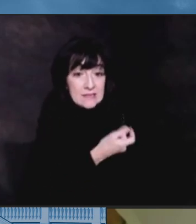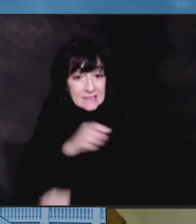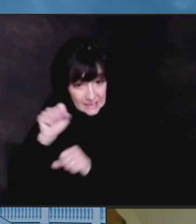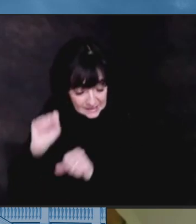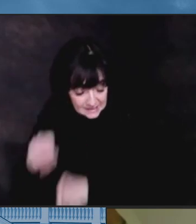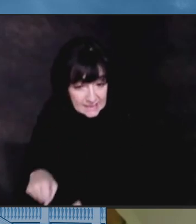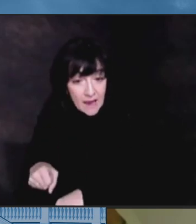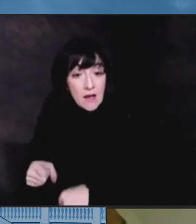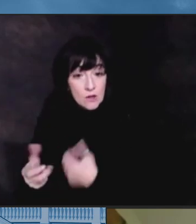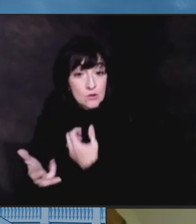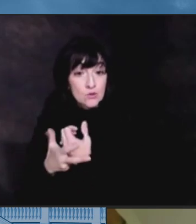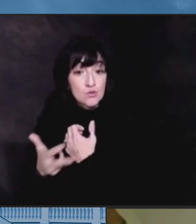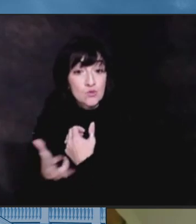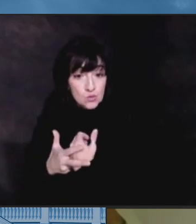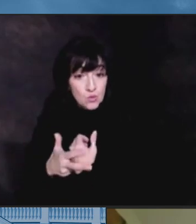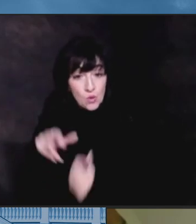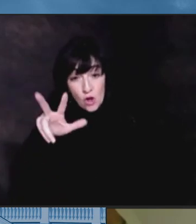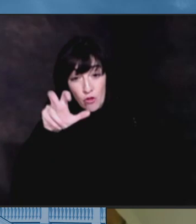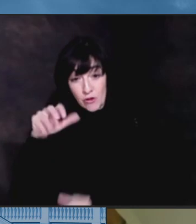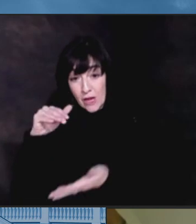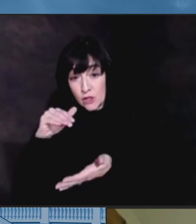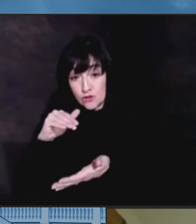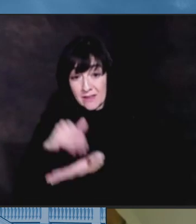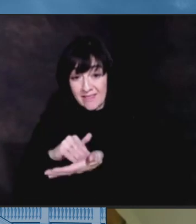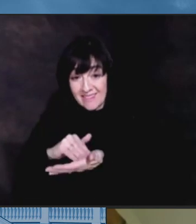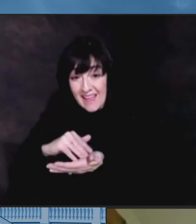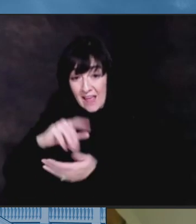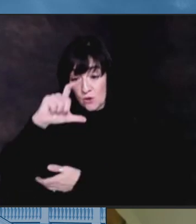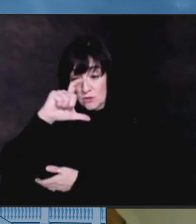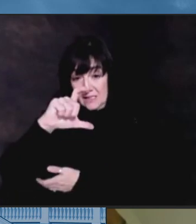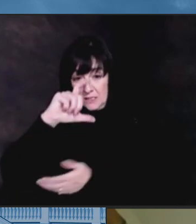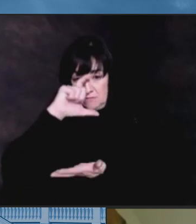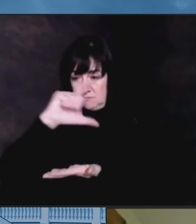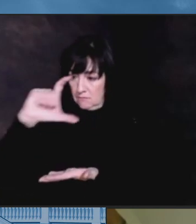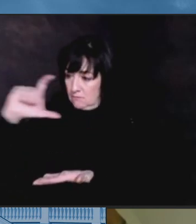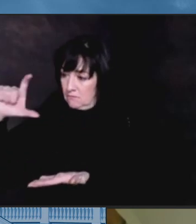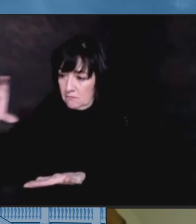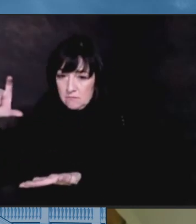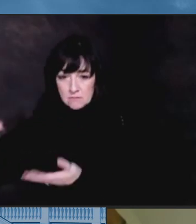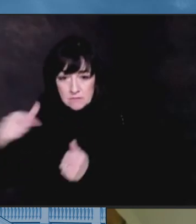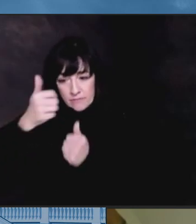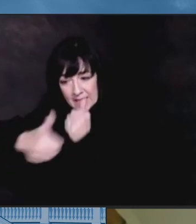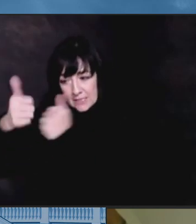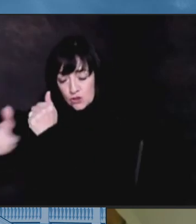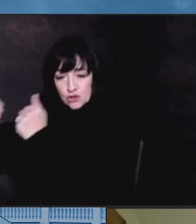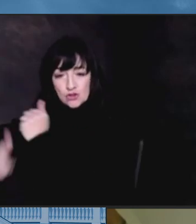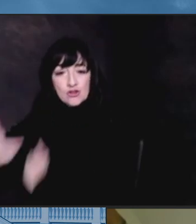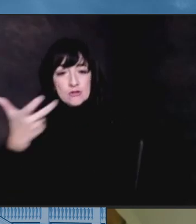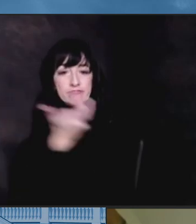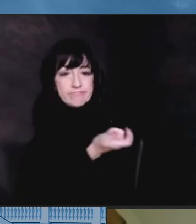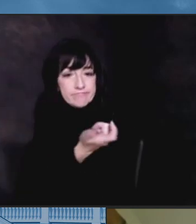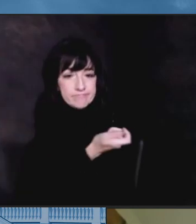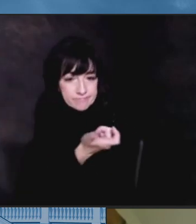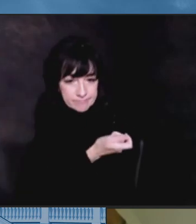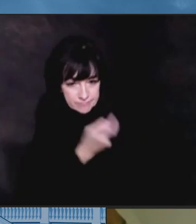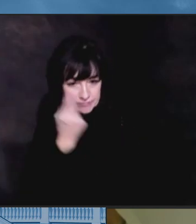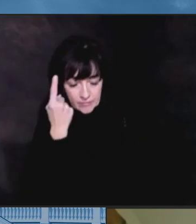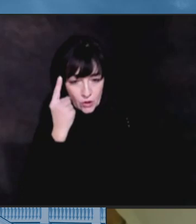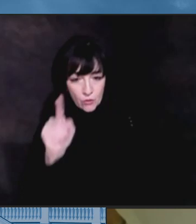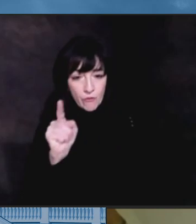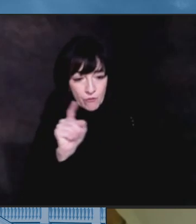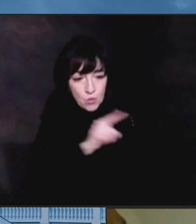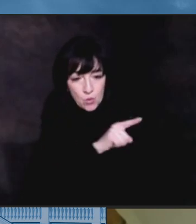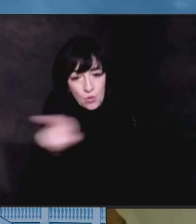doses of the Pfizer vaccine. So again, this is an important piece of our ability to